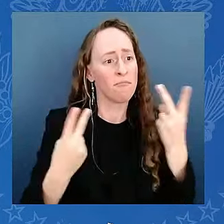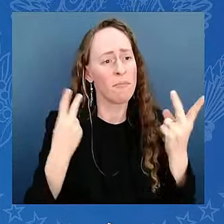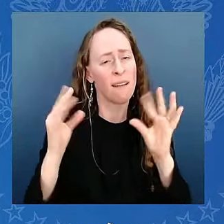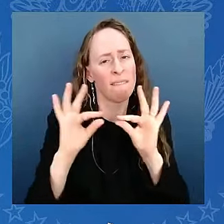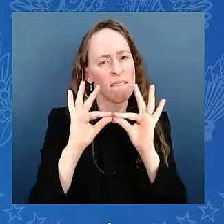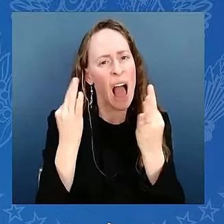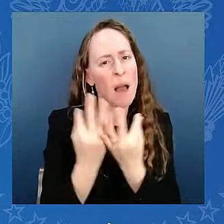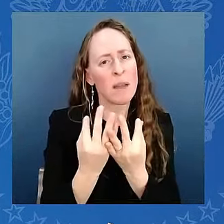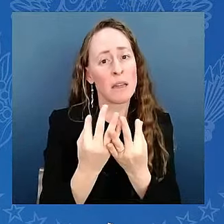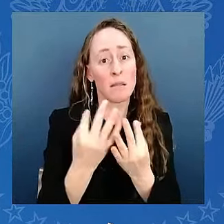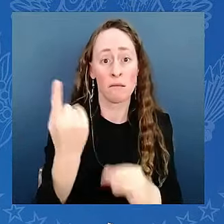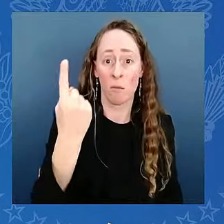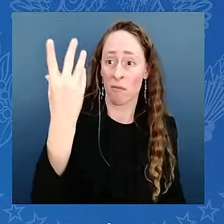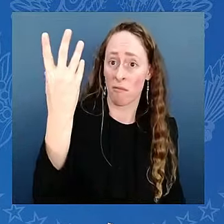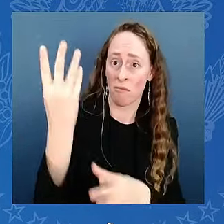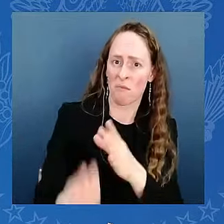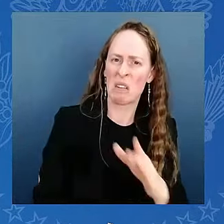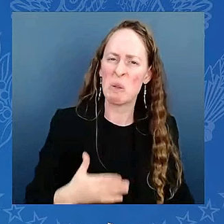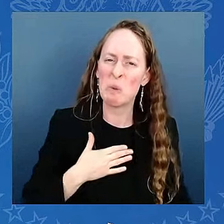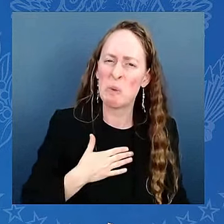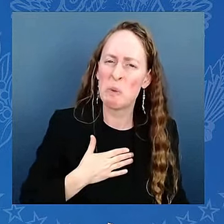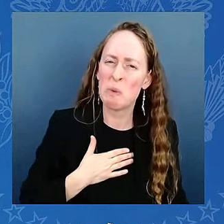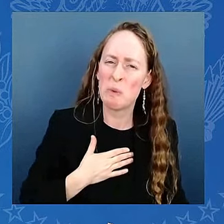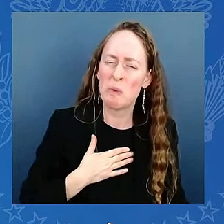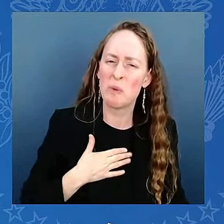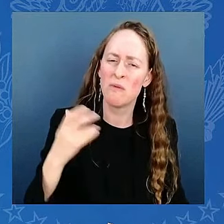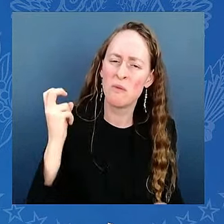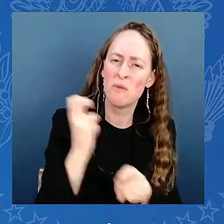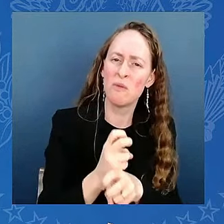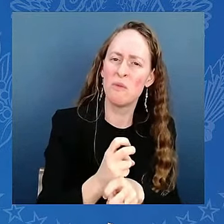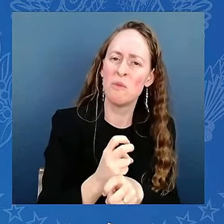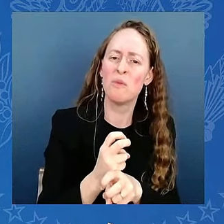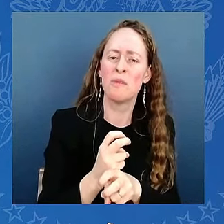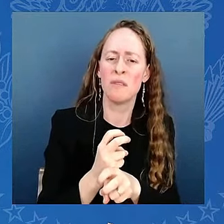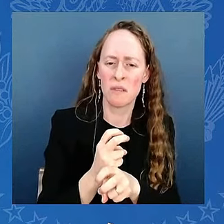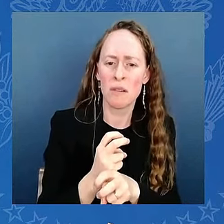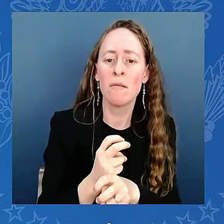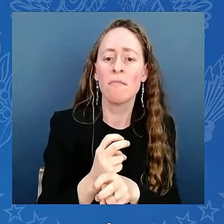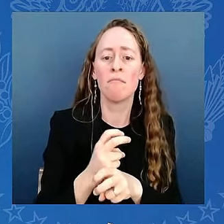happening to their circumstance when they're accidental, with help,